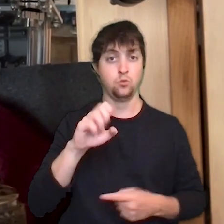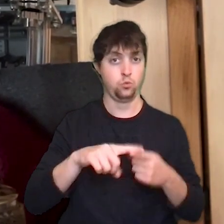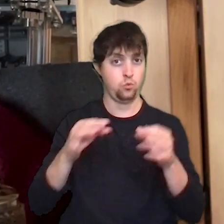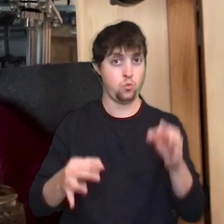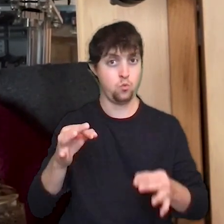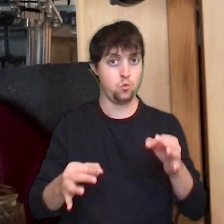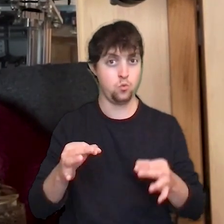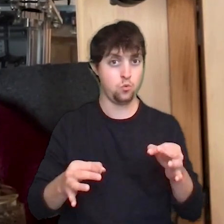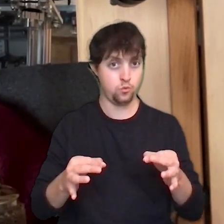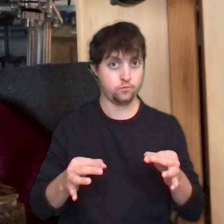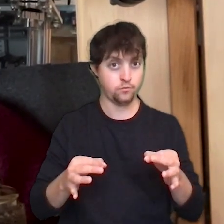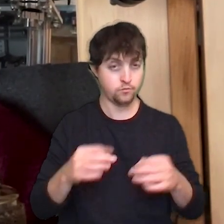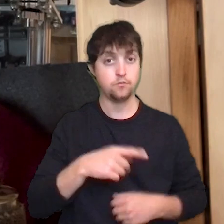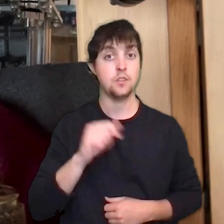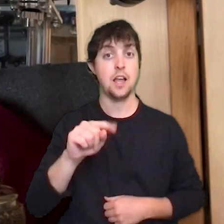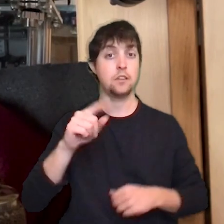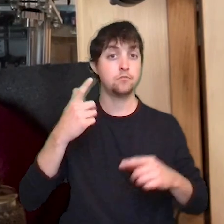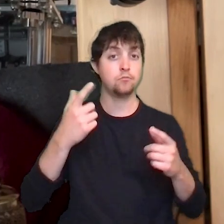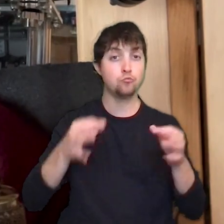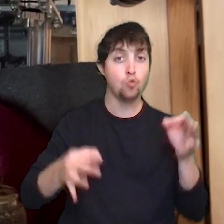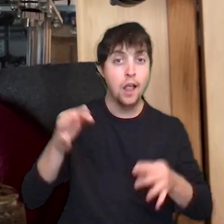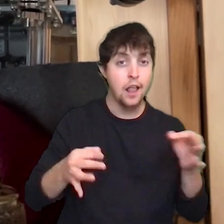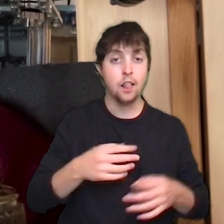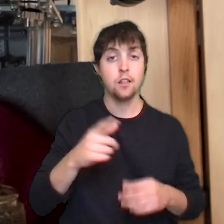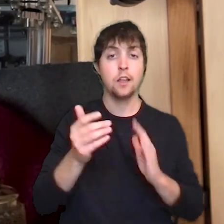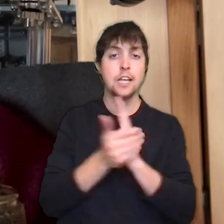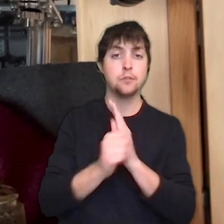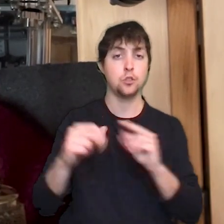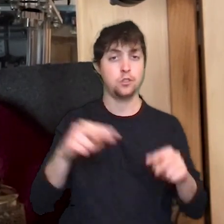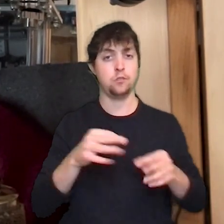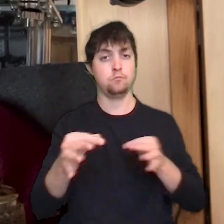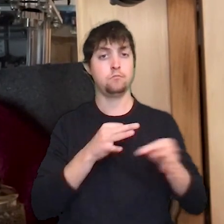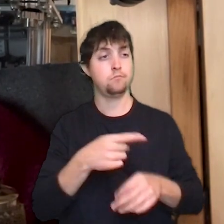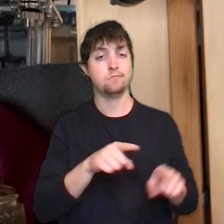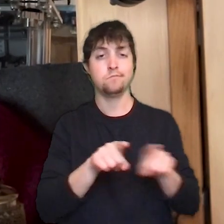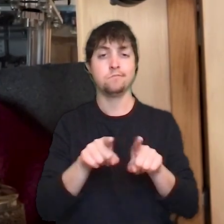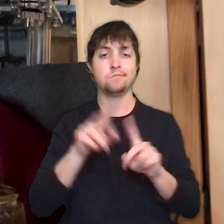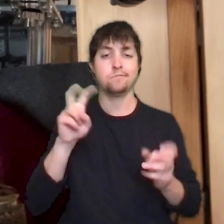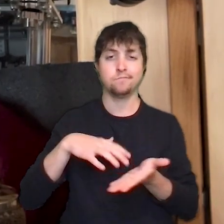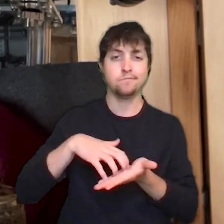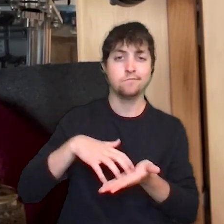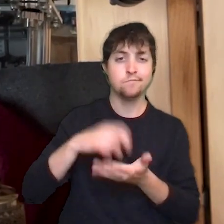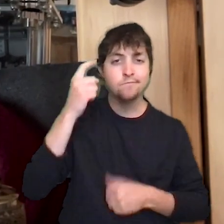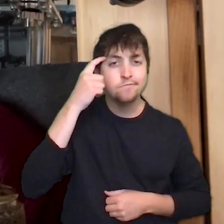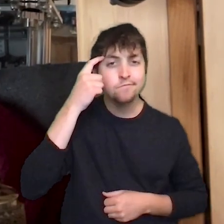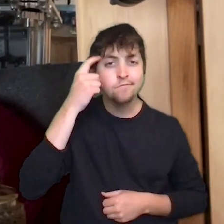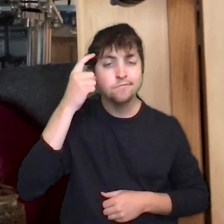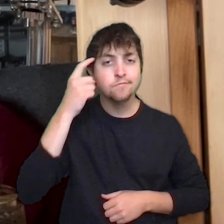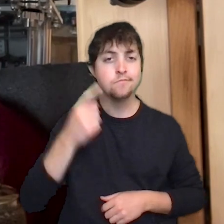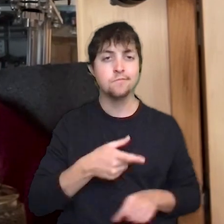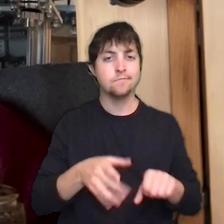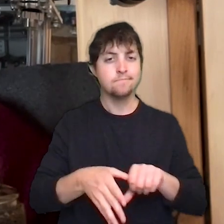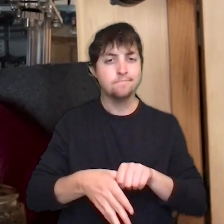to court. At trial, experts described him as